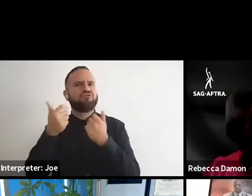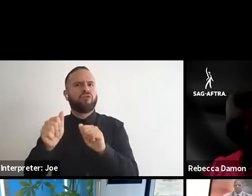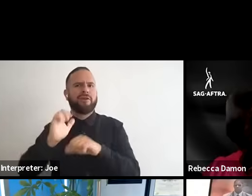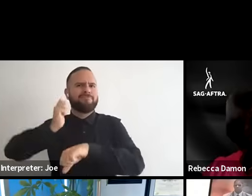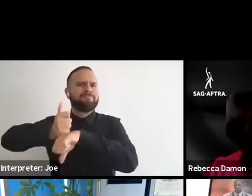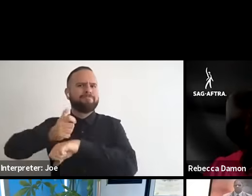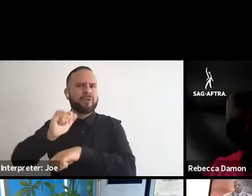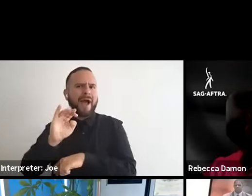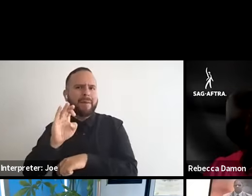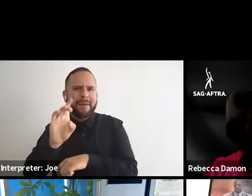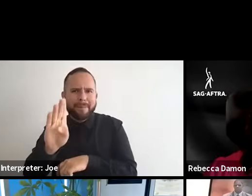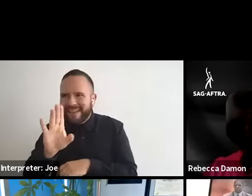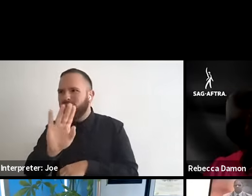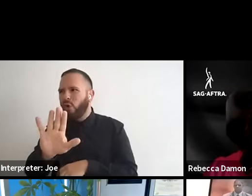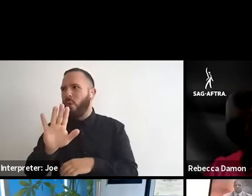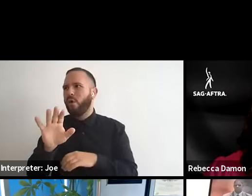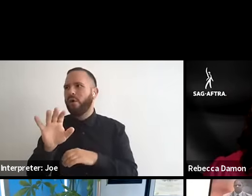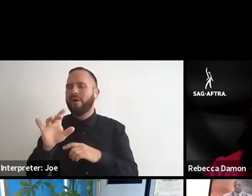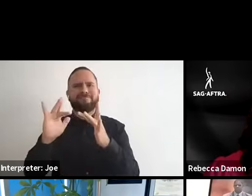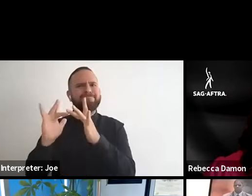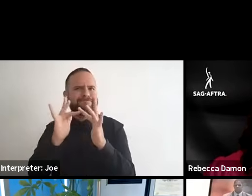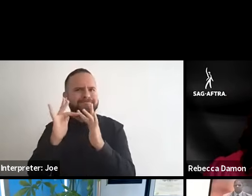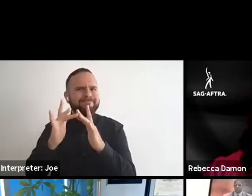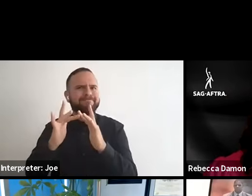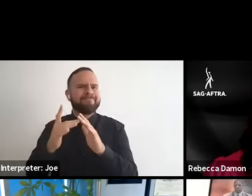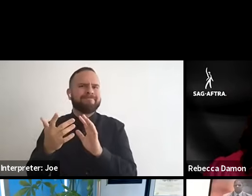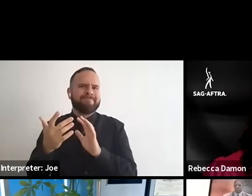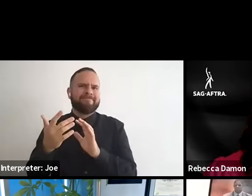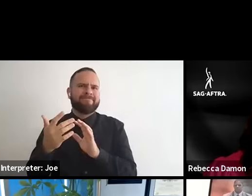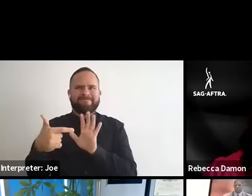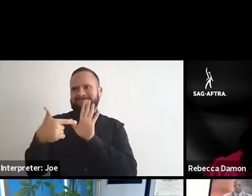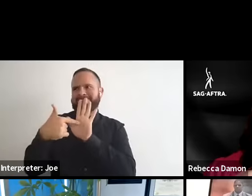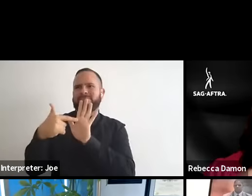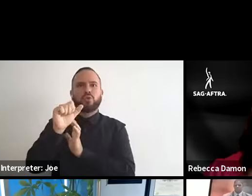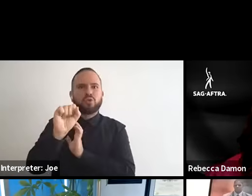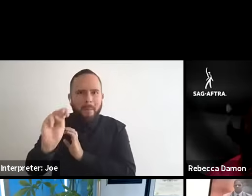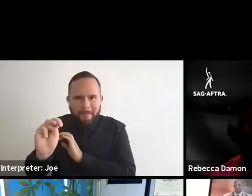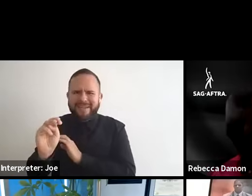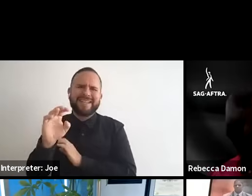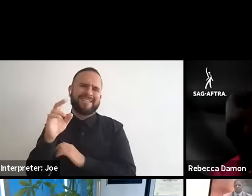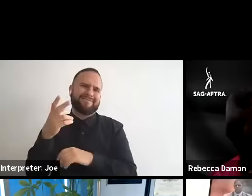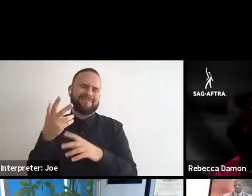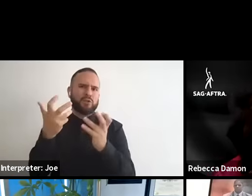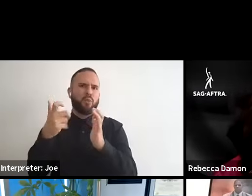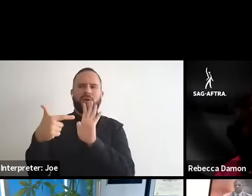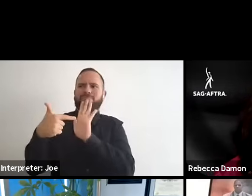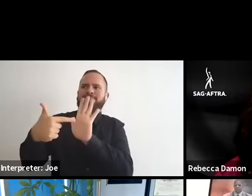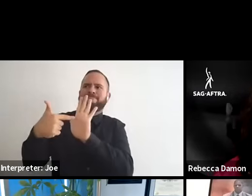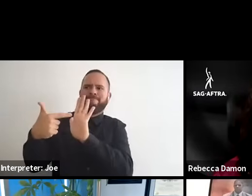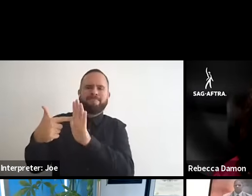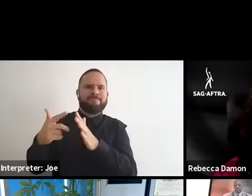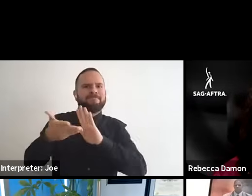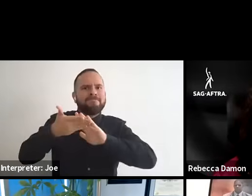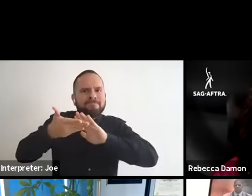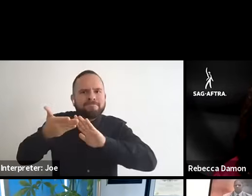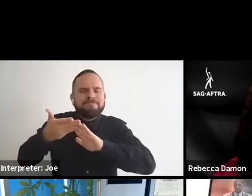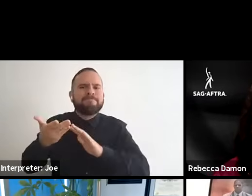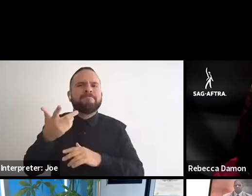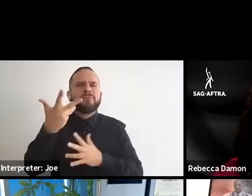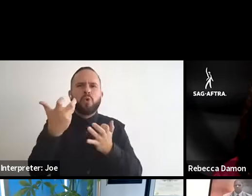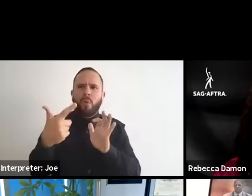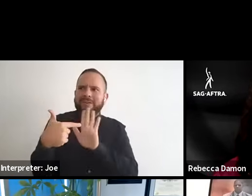everything that is publicly out there. Make sure that that's in a position that you can be identified as a quality